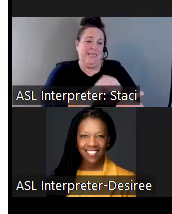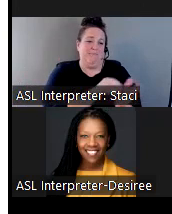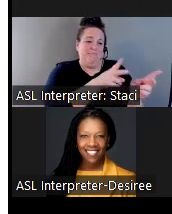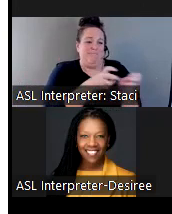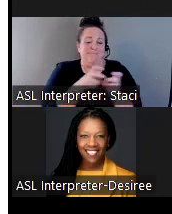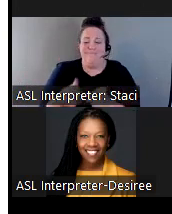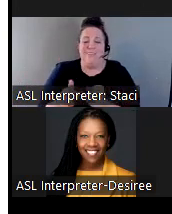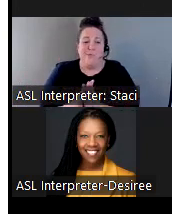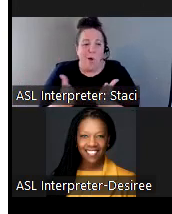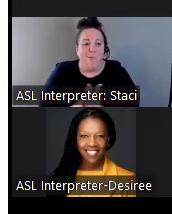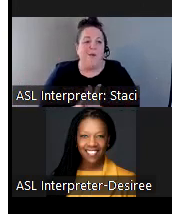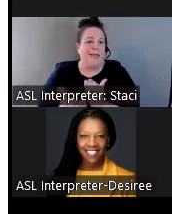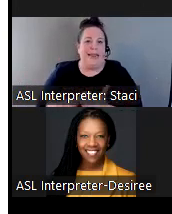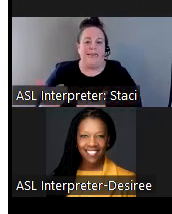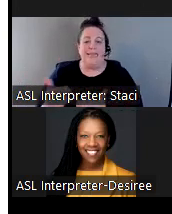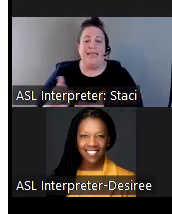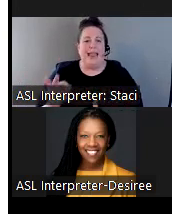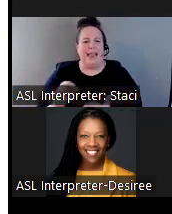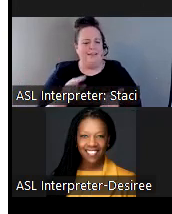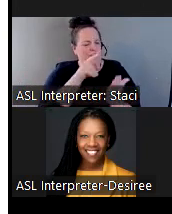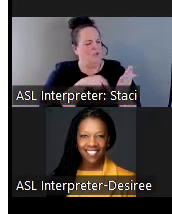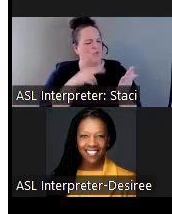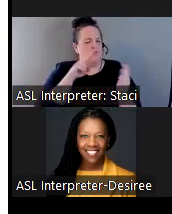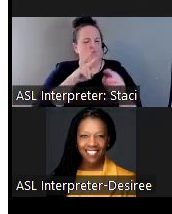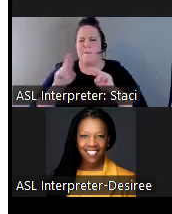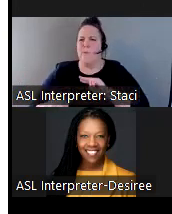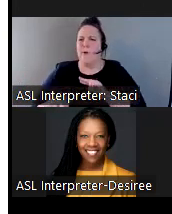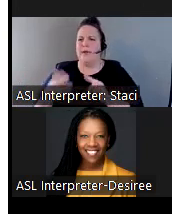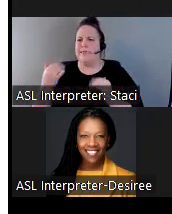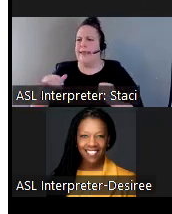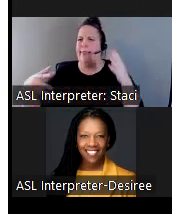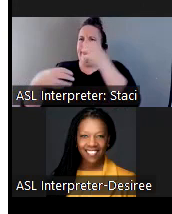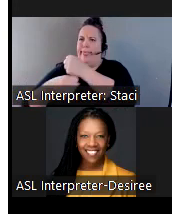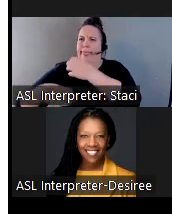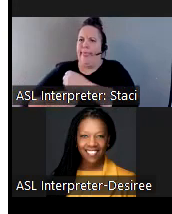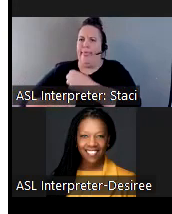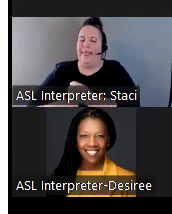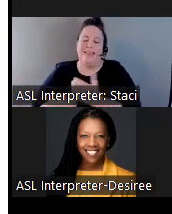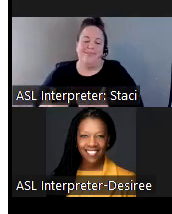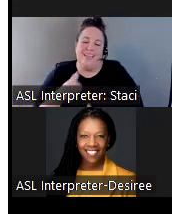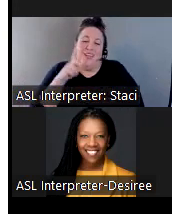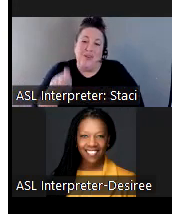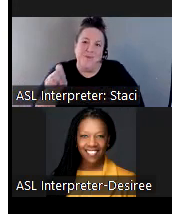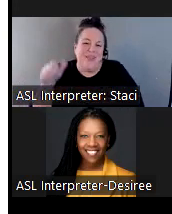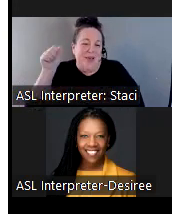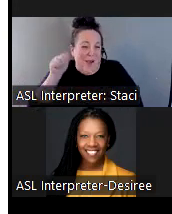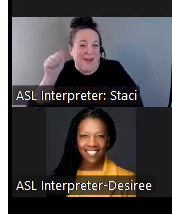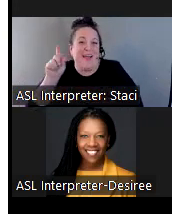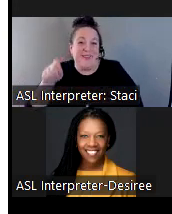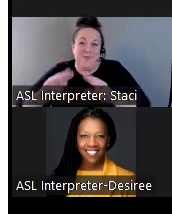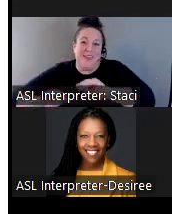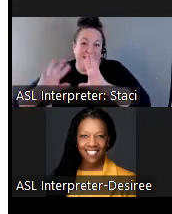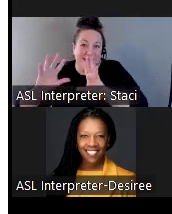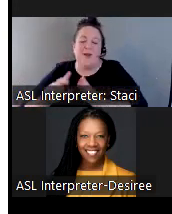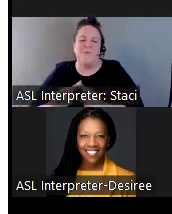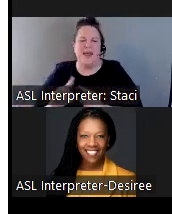you get a report and you don't understand what it's saying because it's filled with acronyms, shouldn't be, the audiologist should spell it out, but if it's full